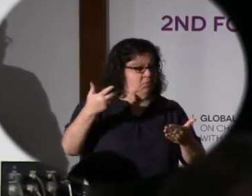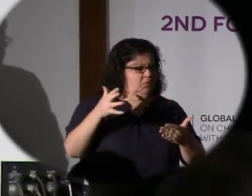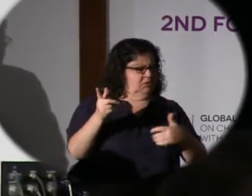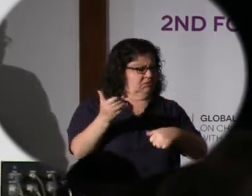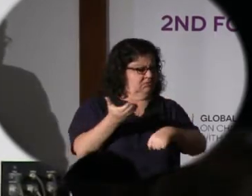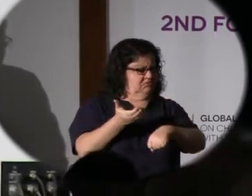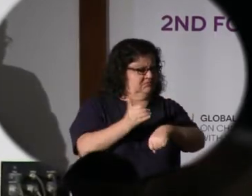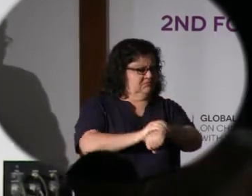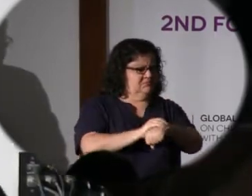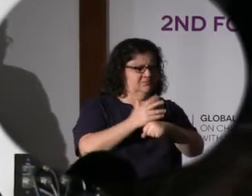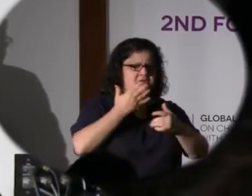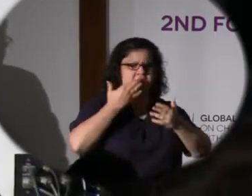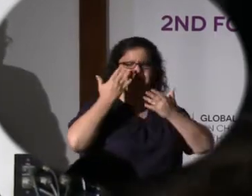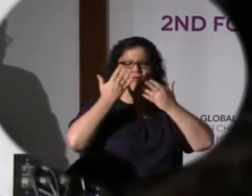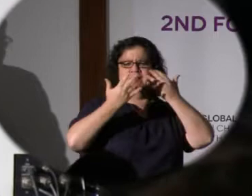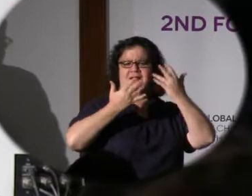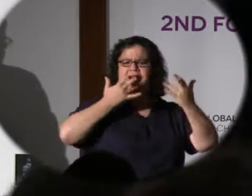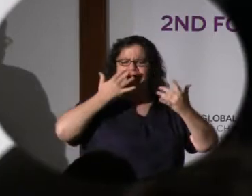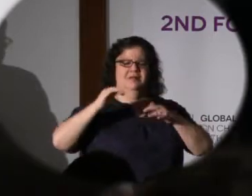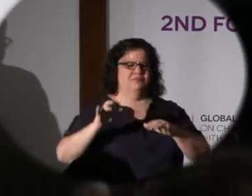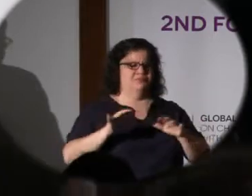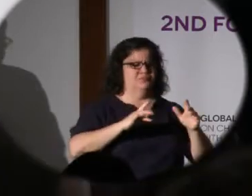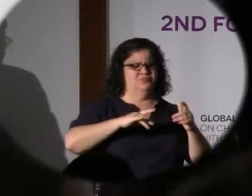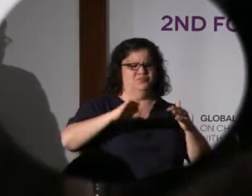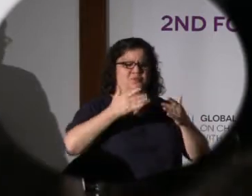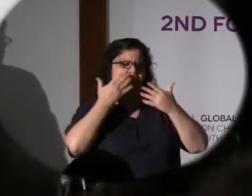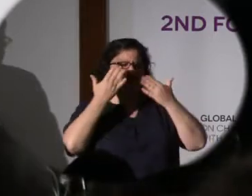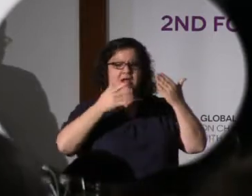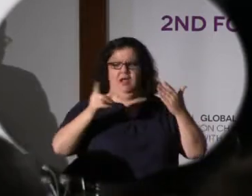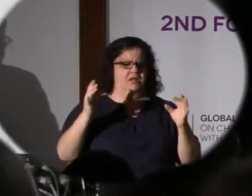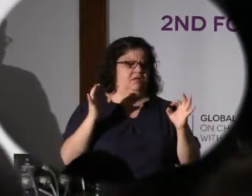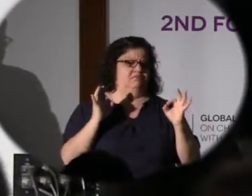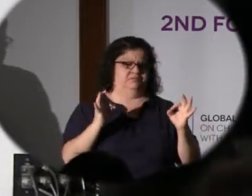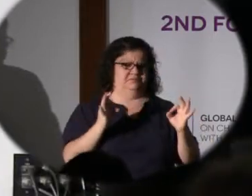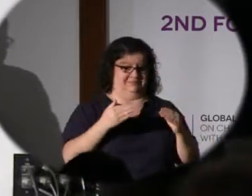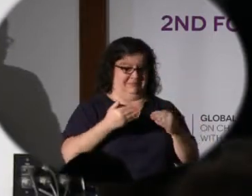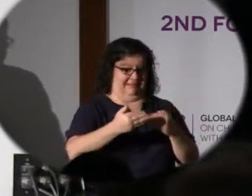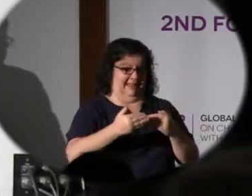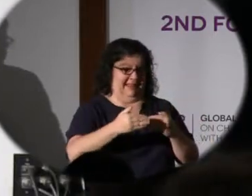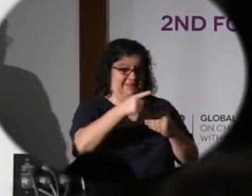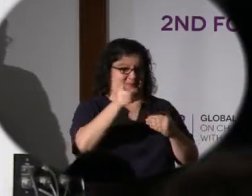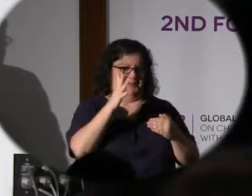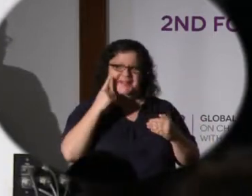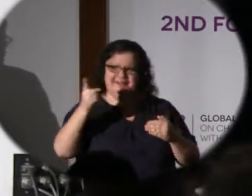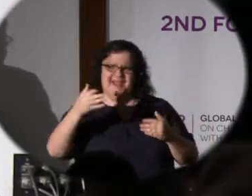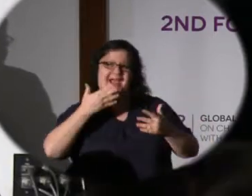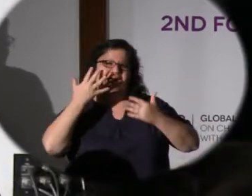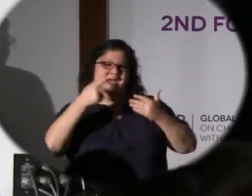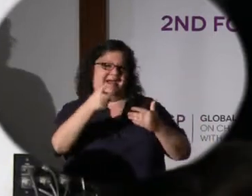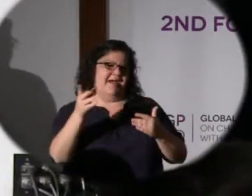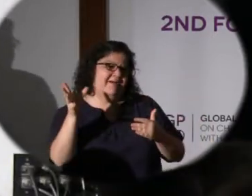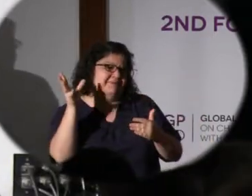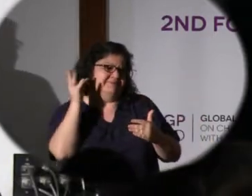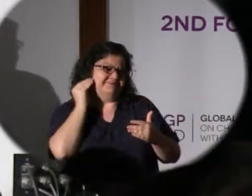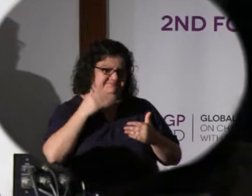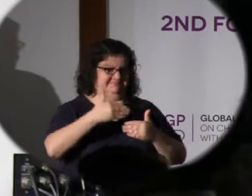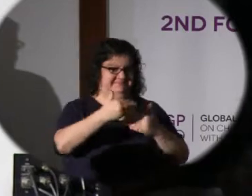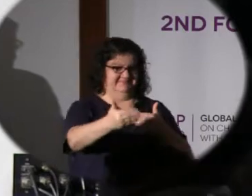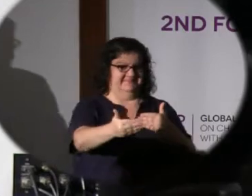minutes, and you can hear for yourselves. Phuong An's new friend, Stevie Wonder,